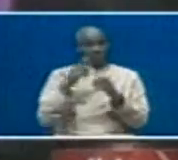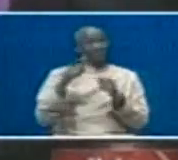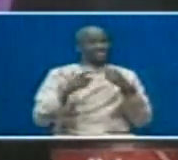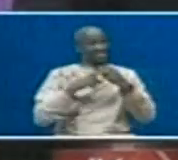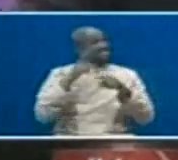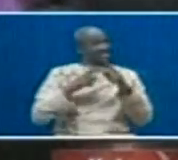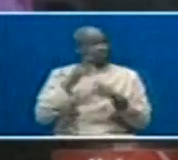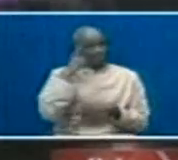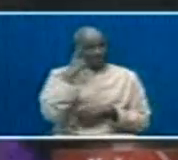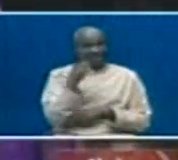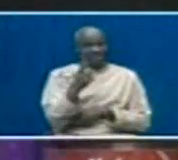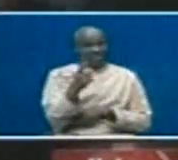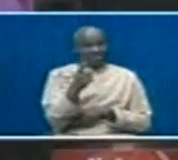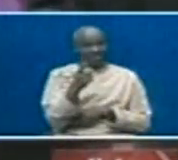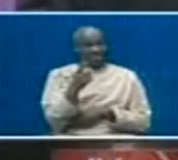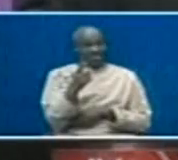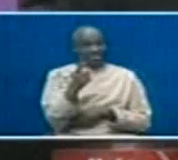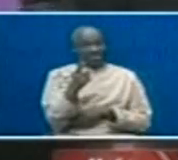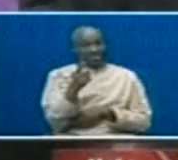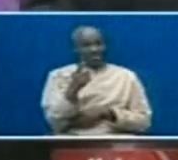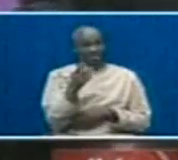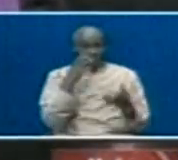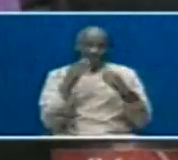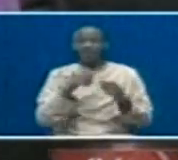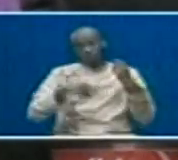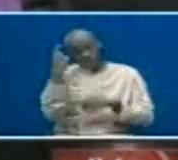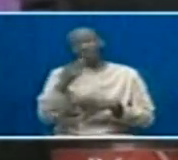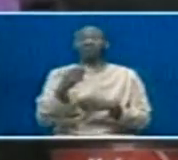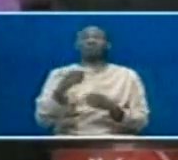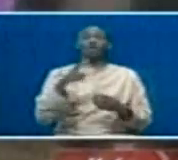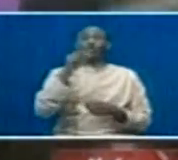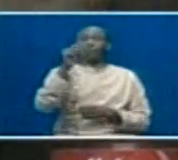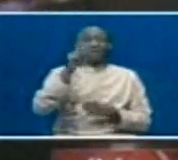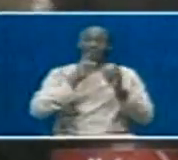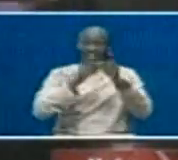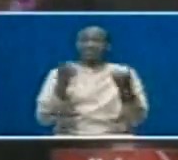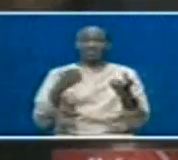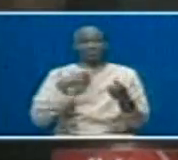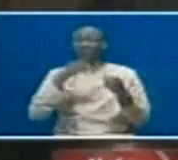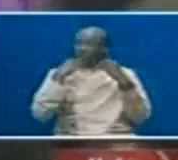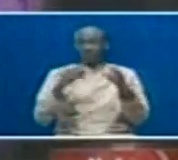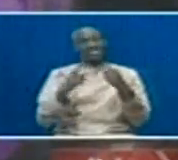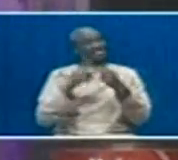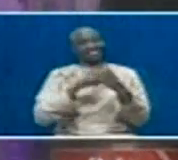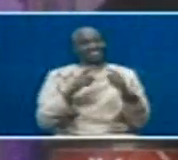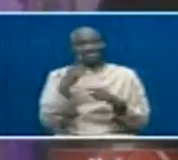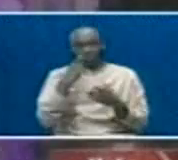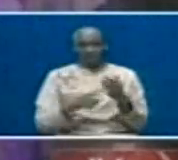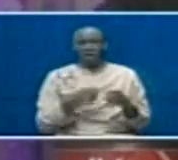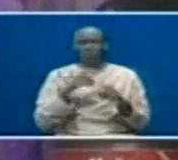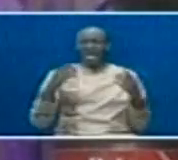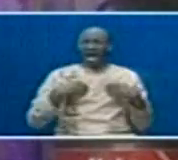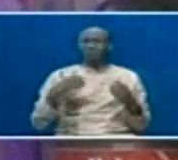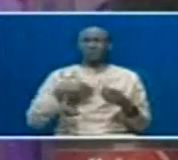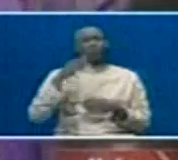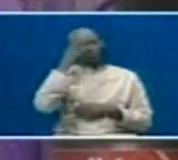6 years, probably he'd have won the Nobel Prize before Wole Soyinka, but he lost 6 years. Now, there are people who knew